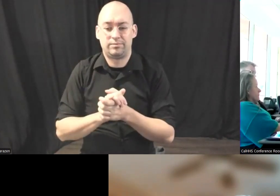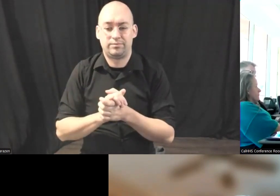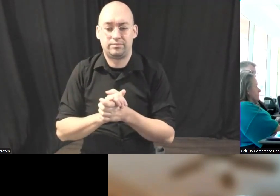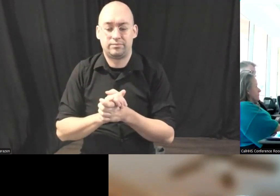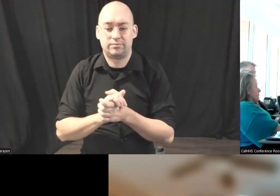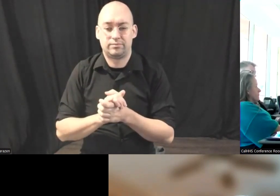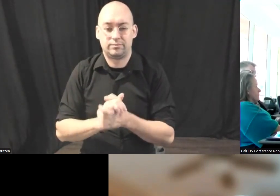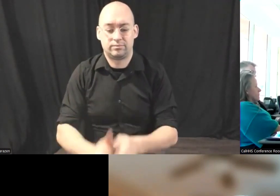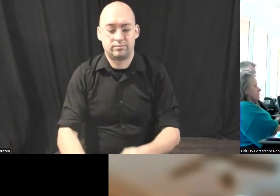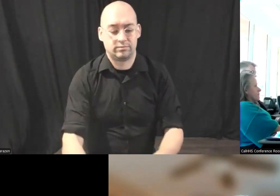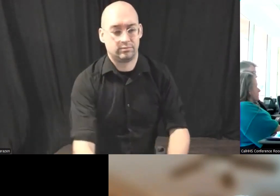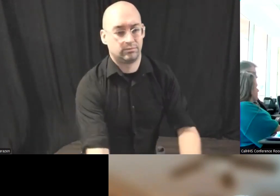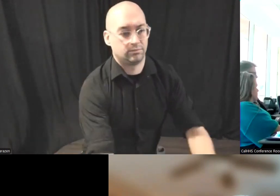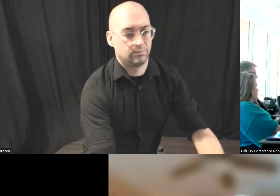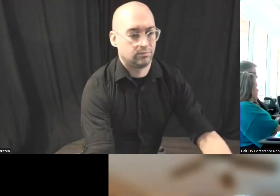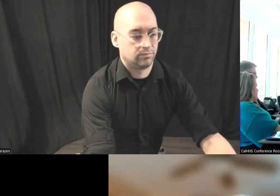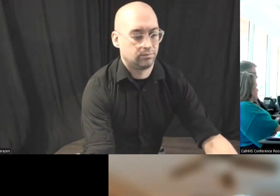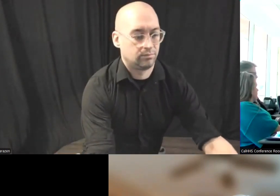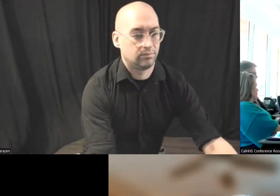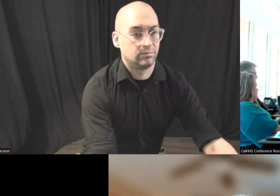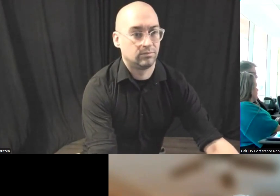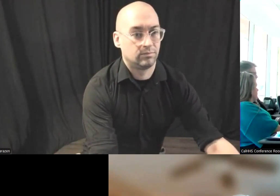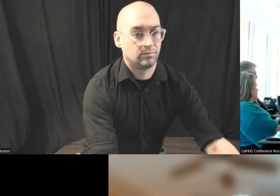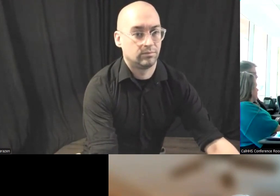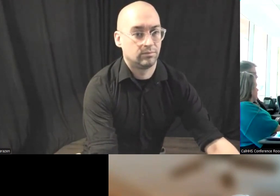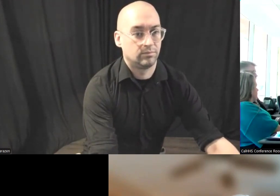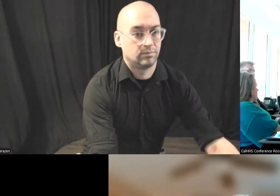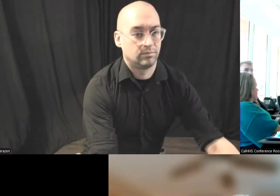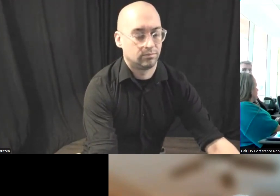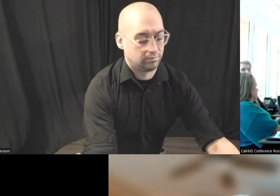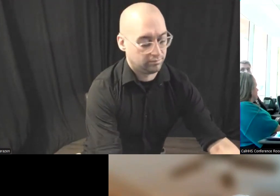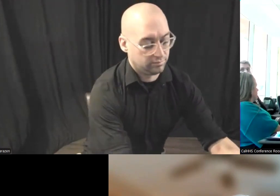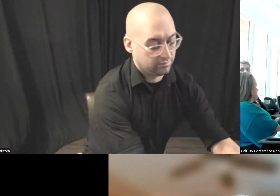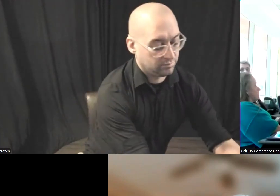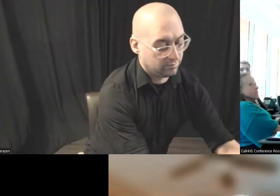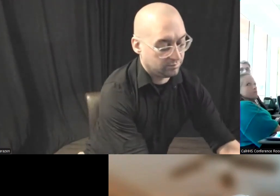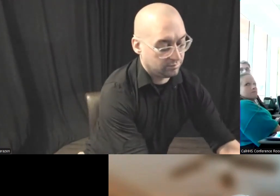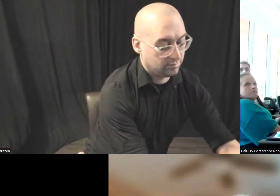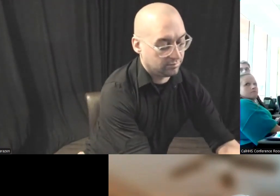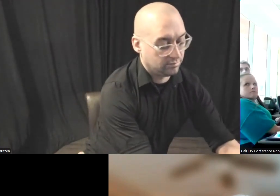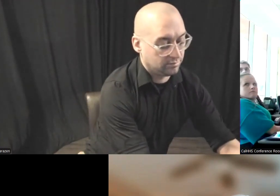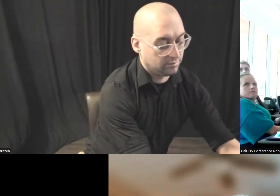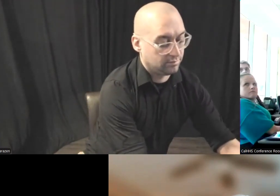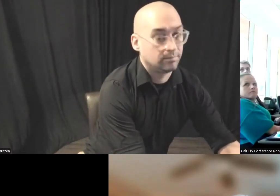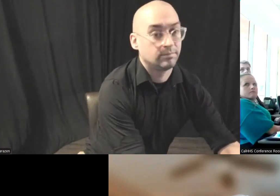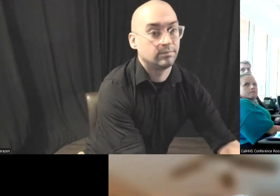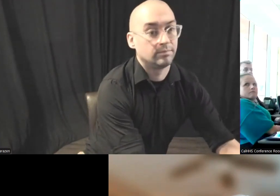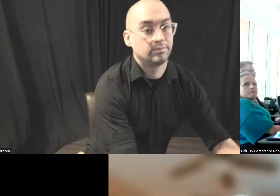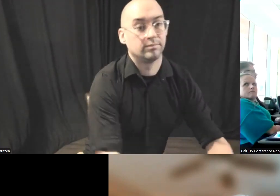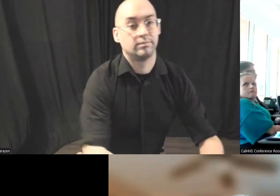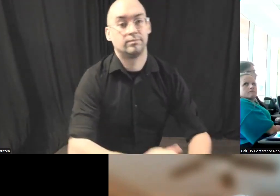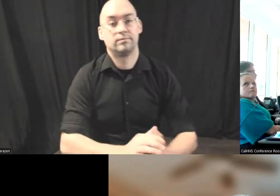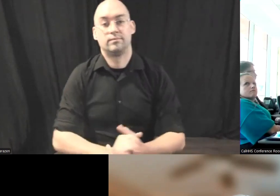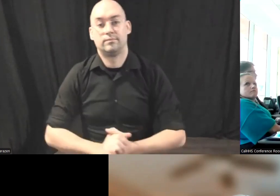it also rational to ask for an increase in the threshold to qualify as an organized or an established organization?